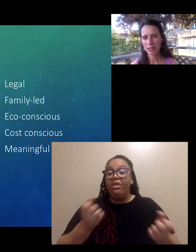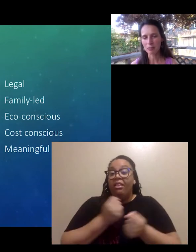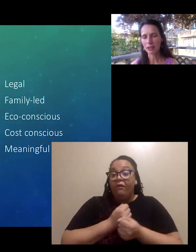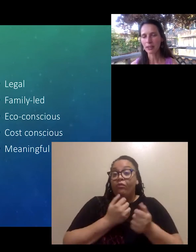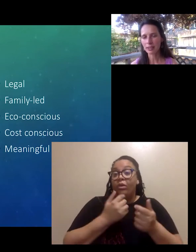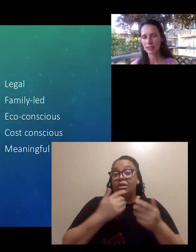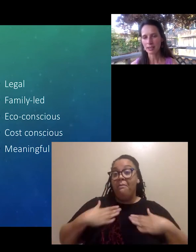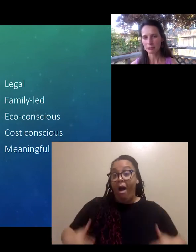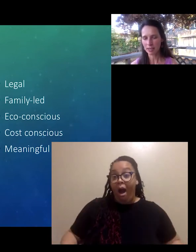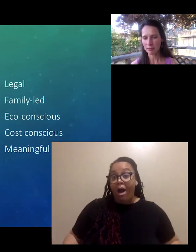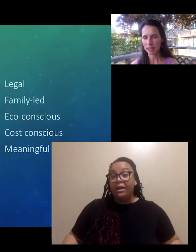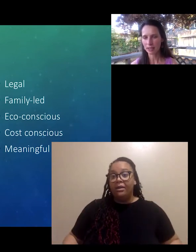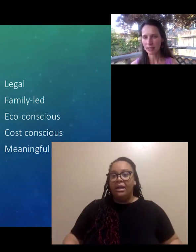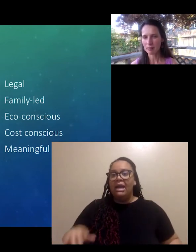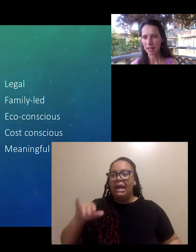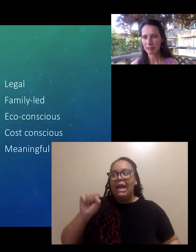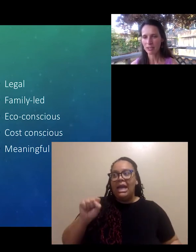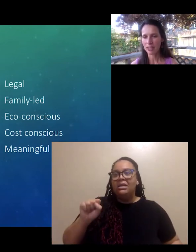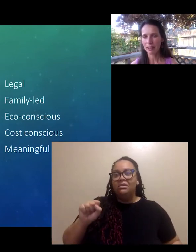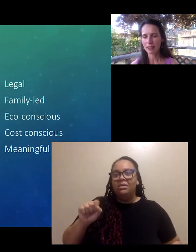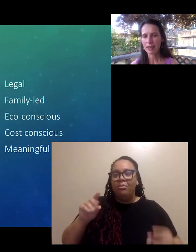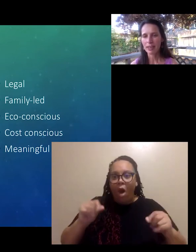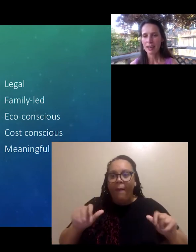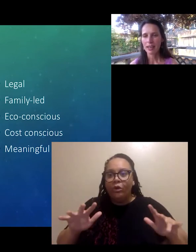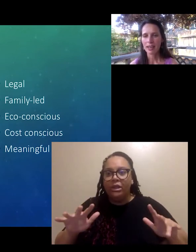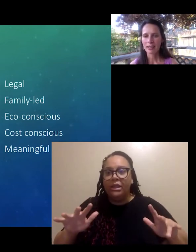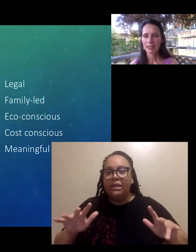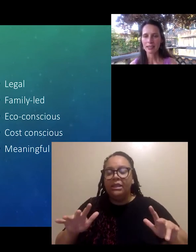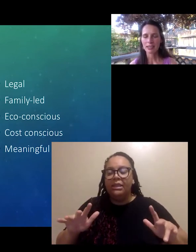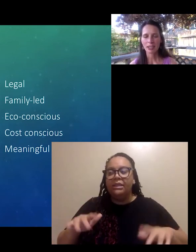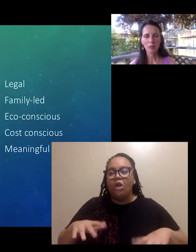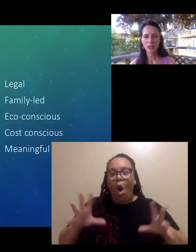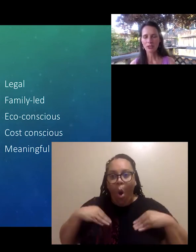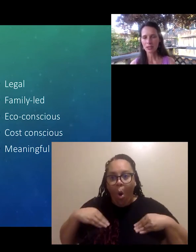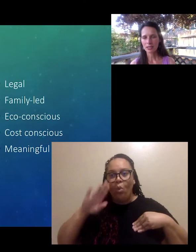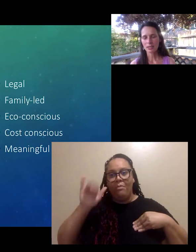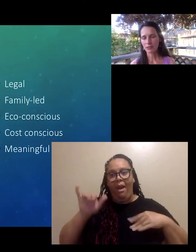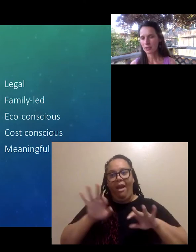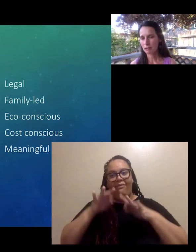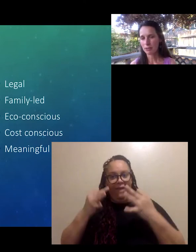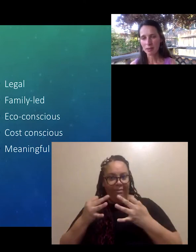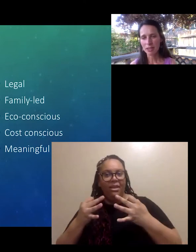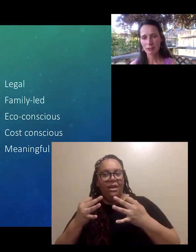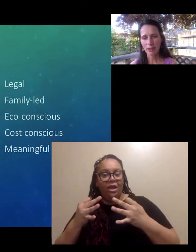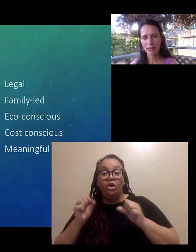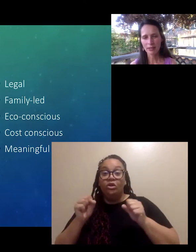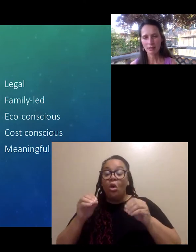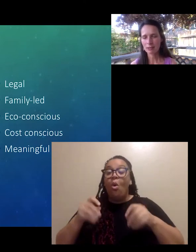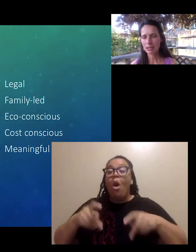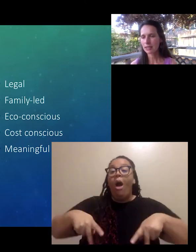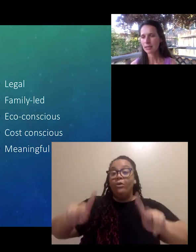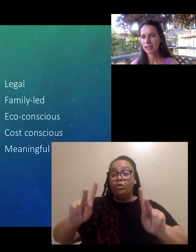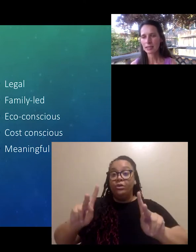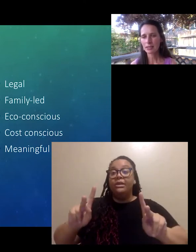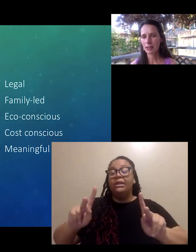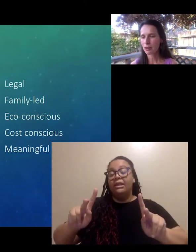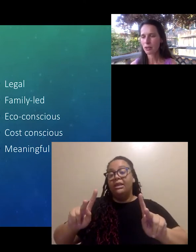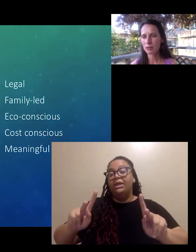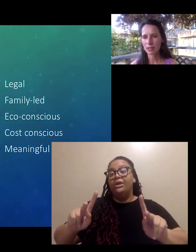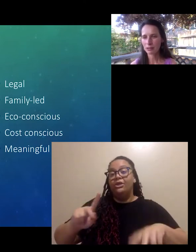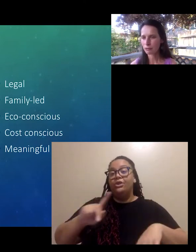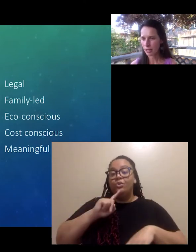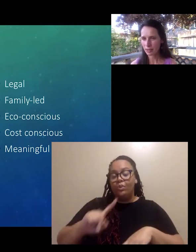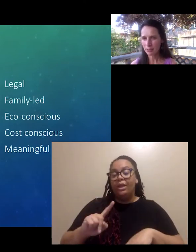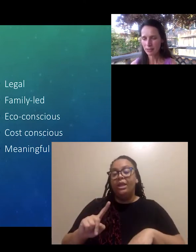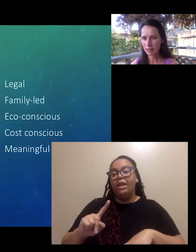property and belongs to the family, um, after death. And it's an opportunity for the family and friends to really lead their